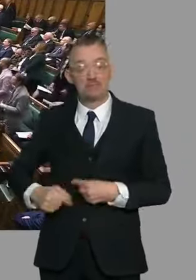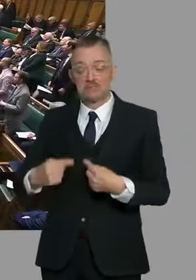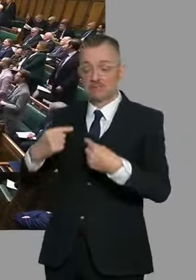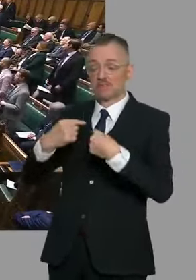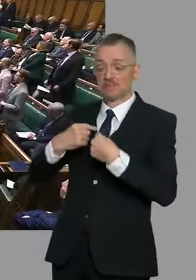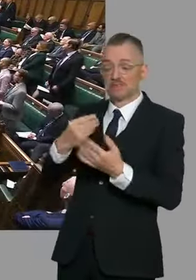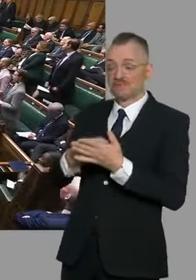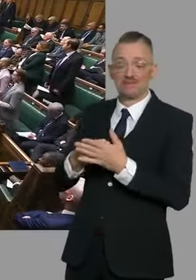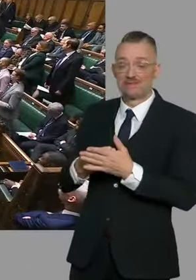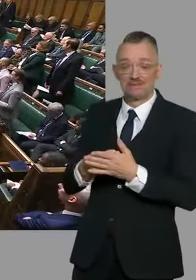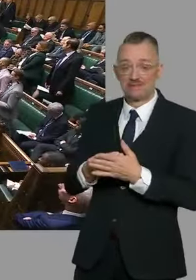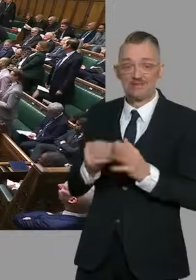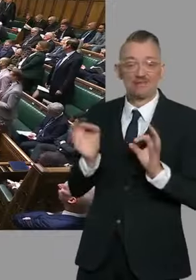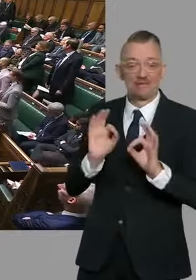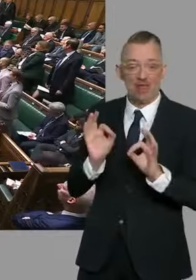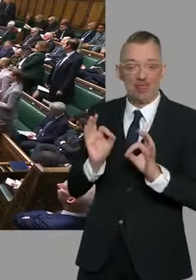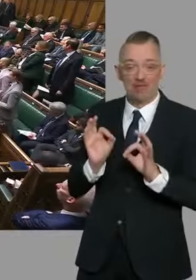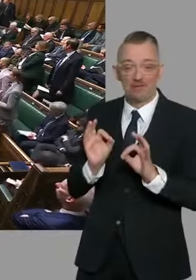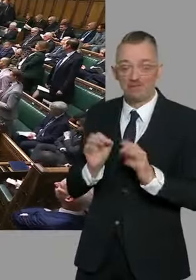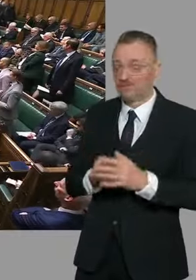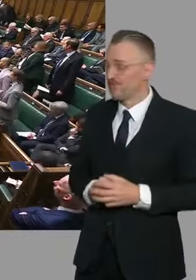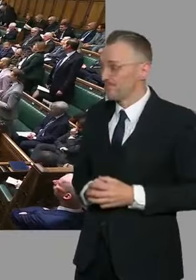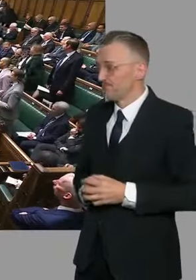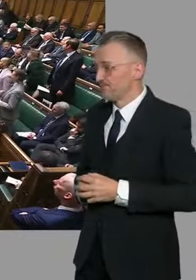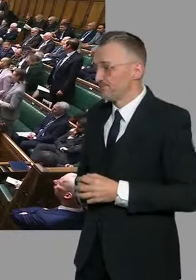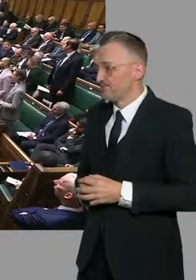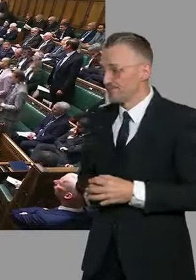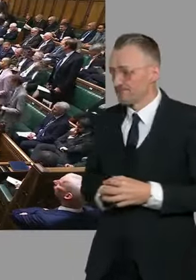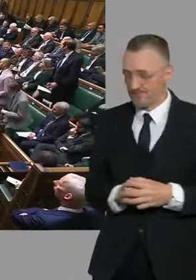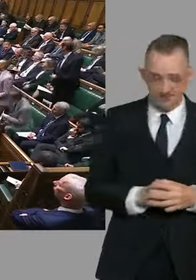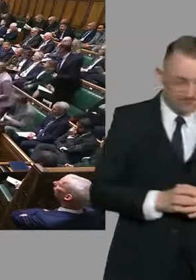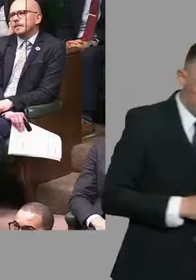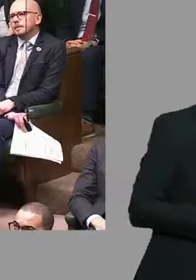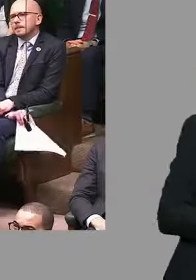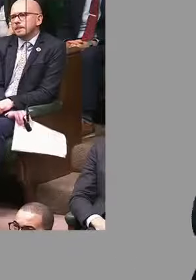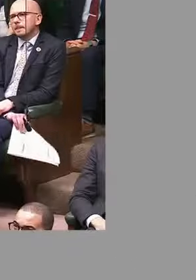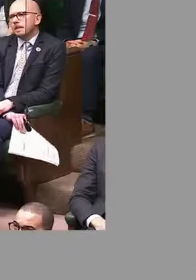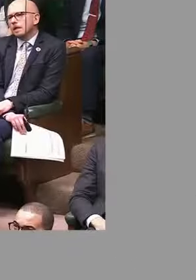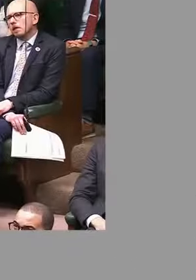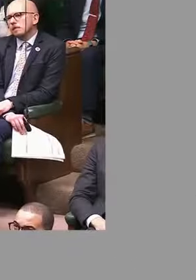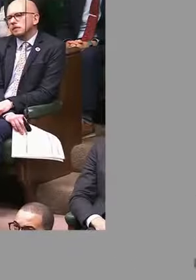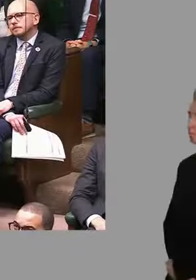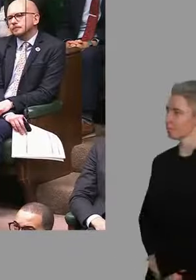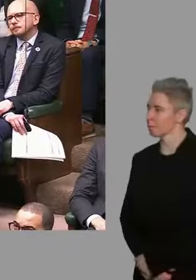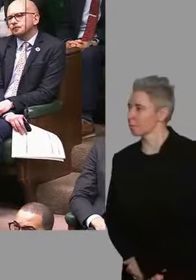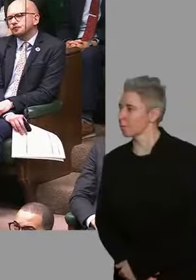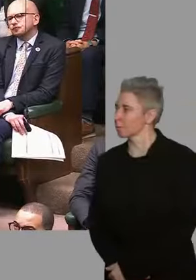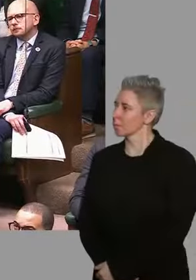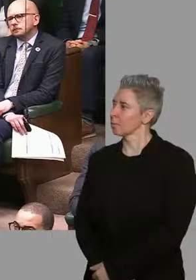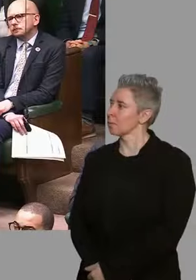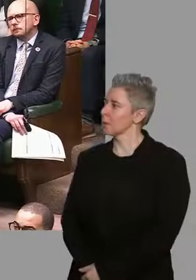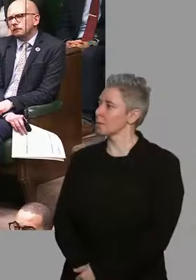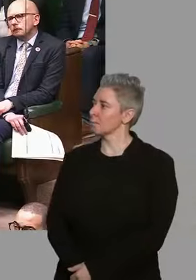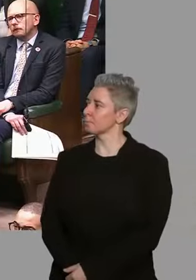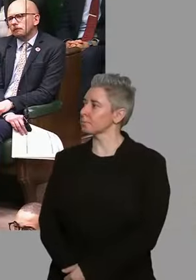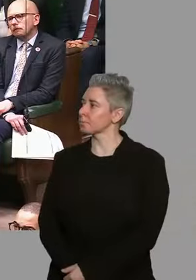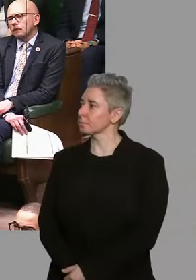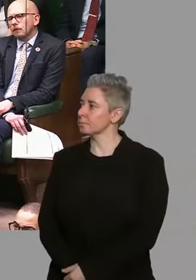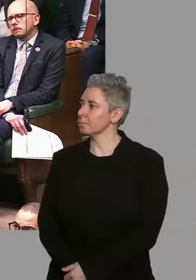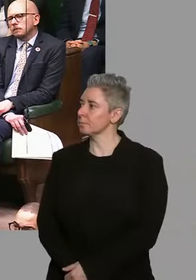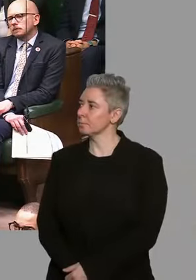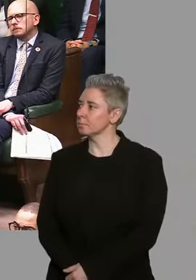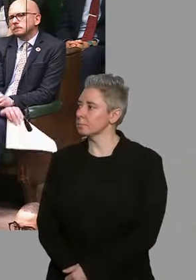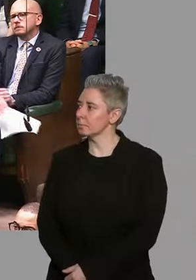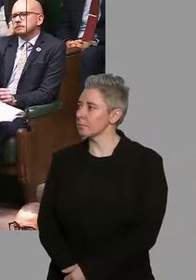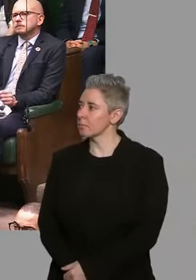Brittle. Speaker, places of worship are vitally important, not just for practising one's faith, but also for local